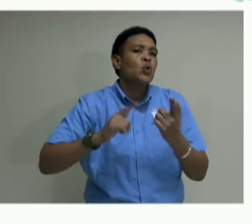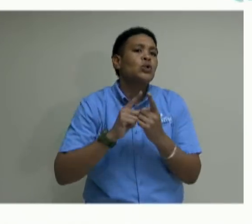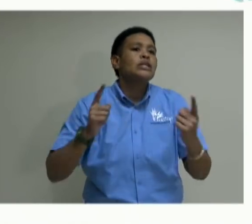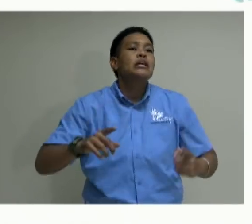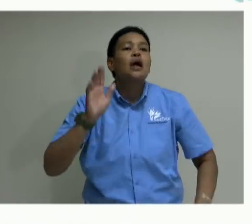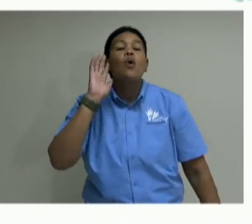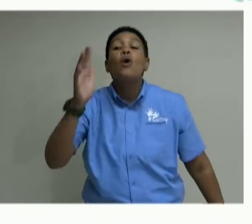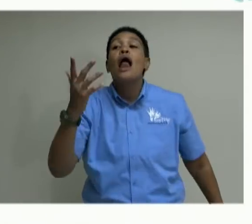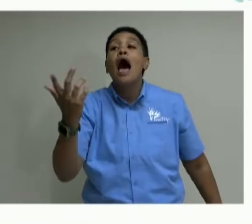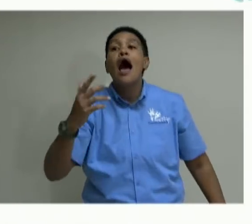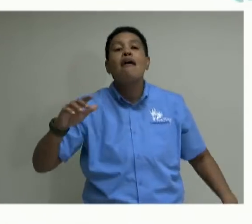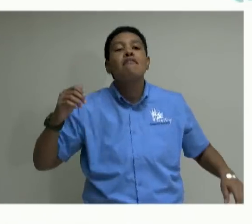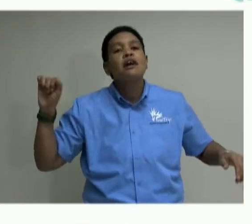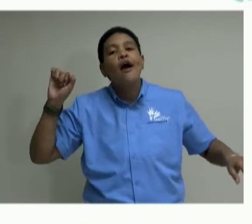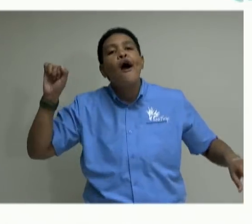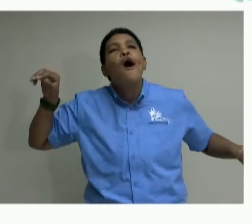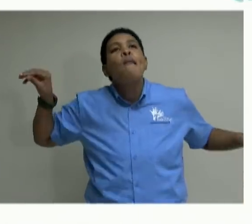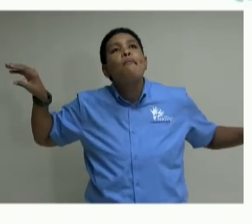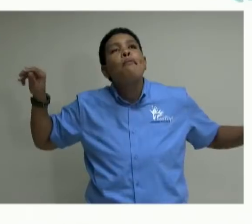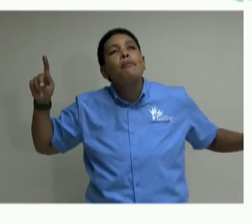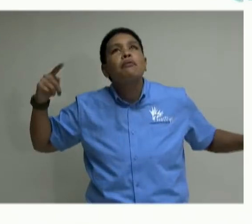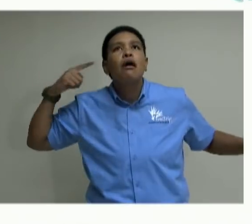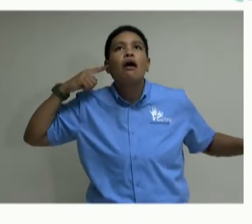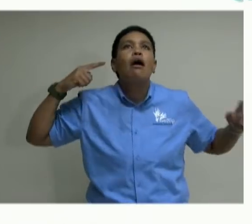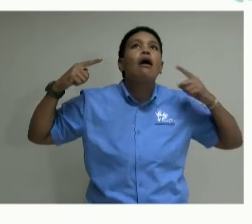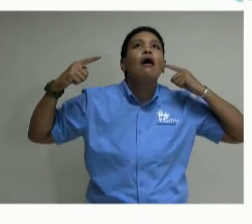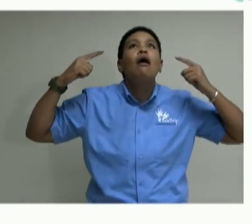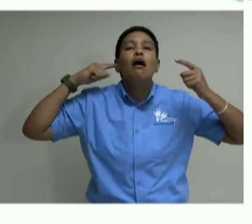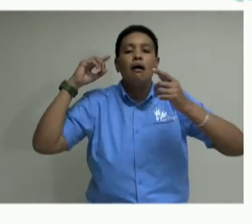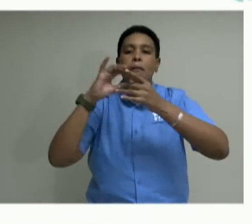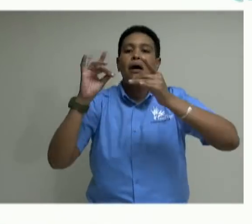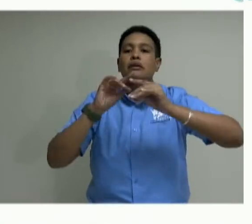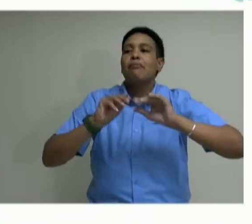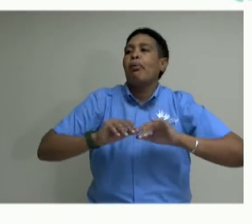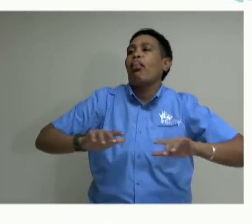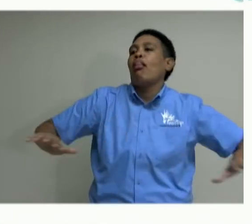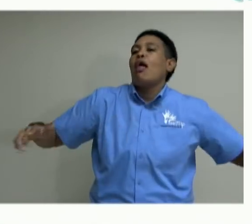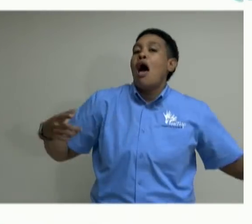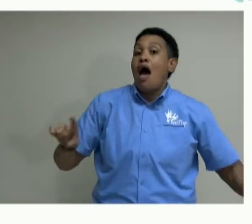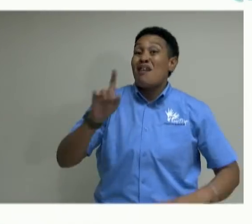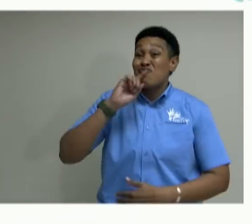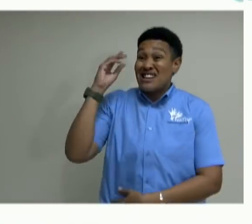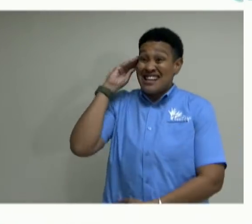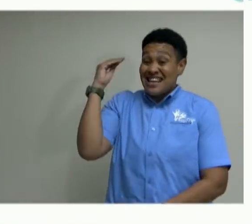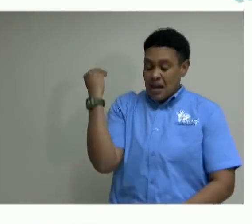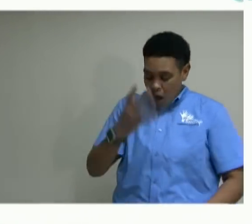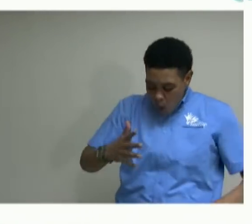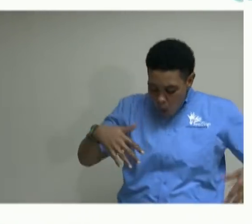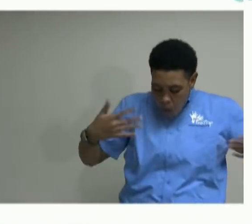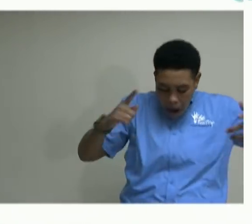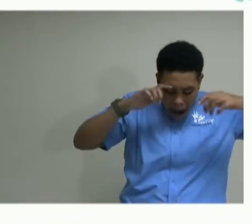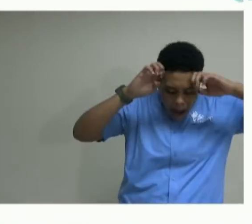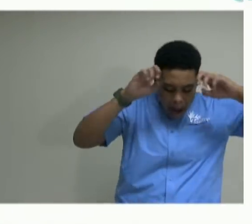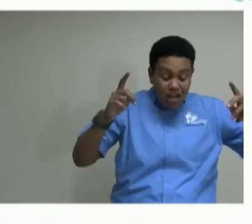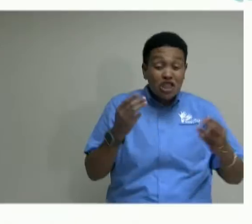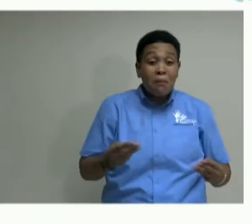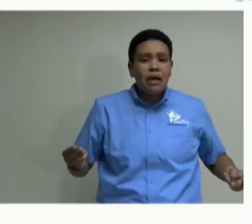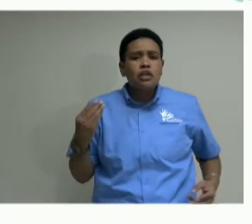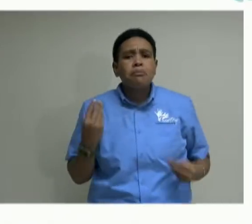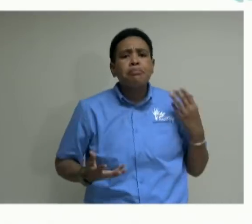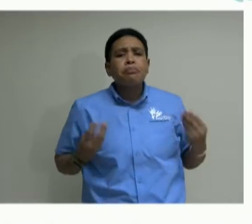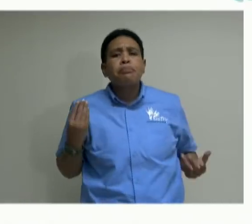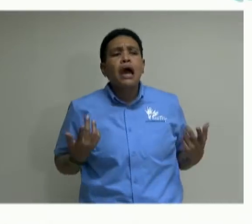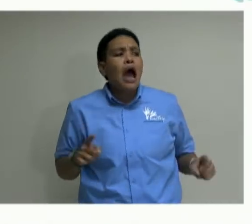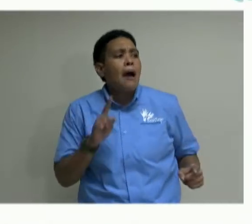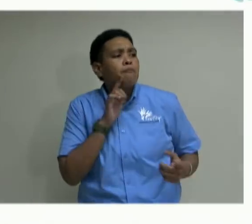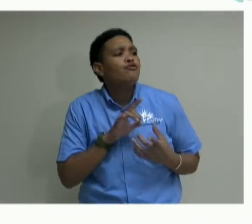utilized town criers also to help spread some messages. Distribution of education material